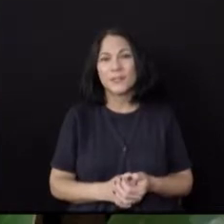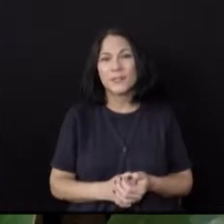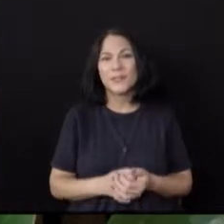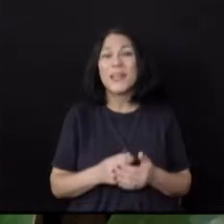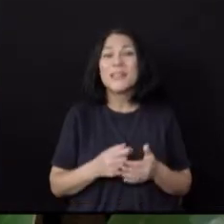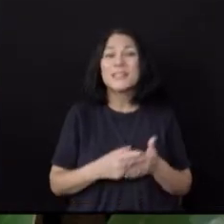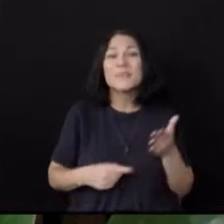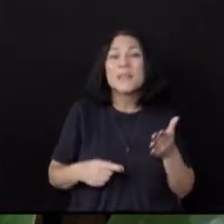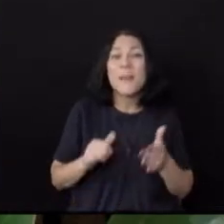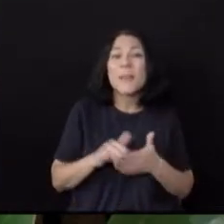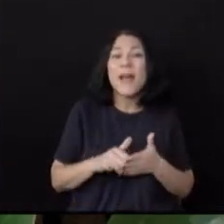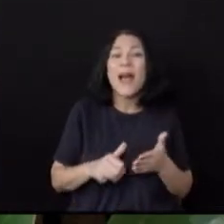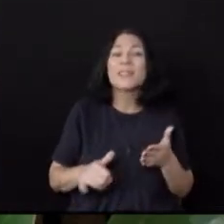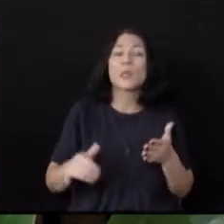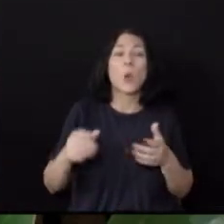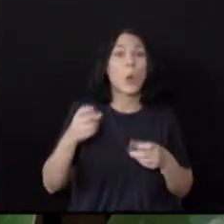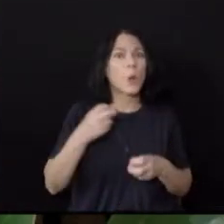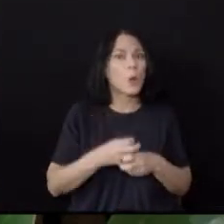Sometimes that's hard to remember.